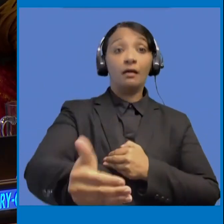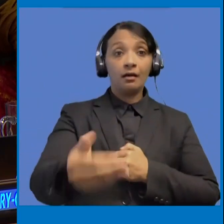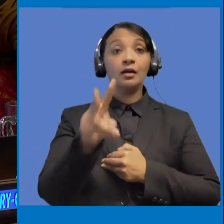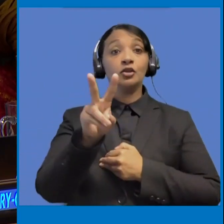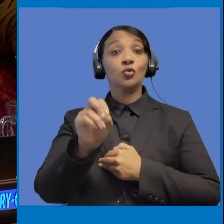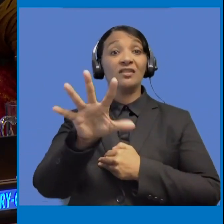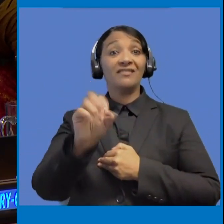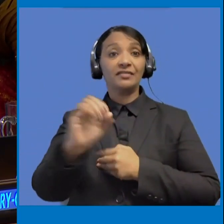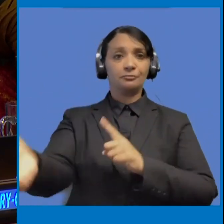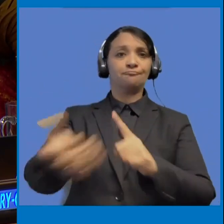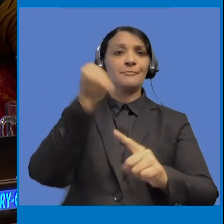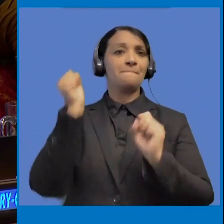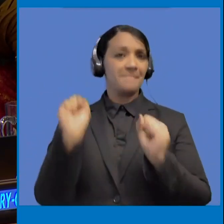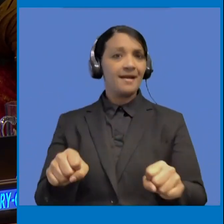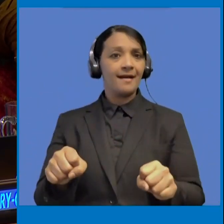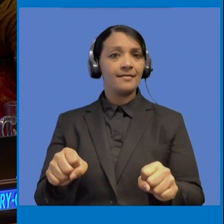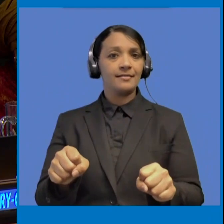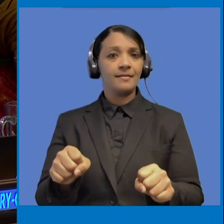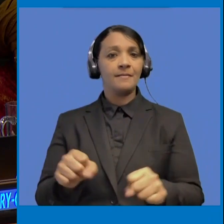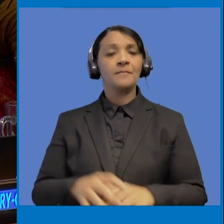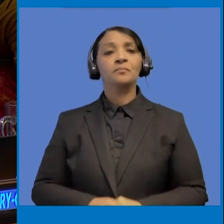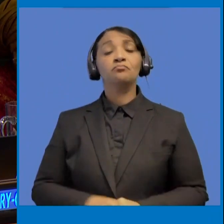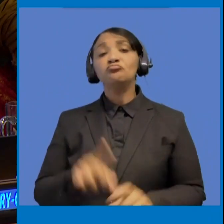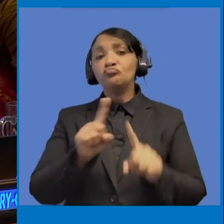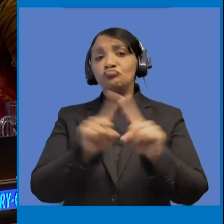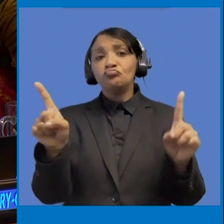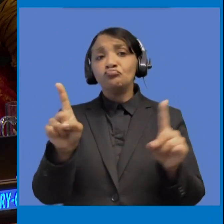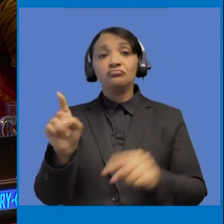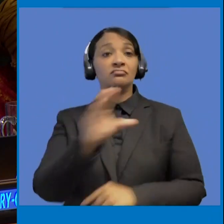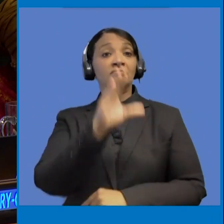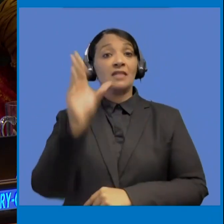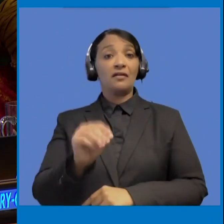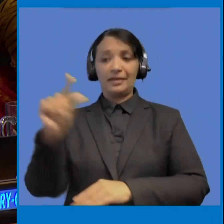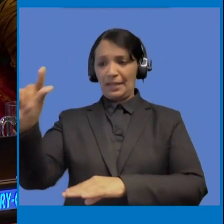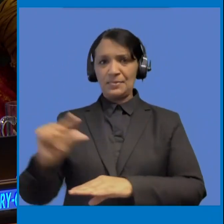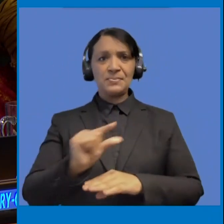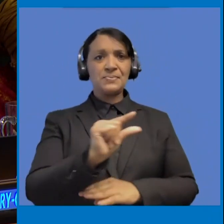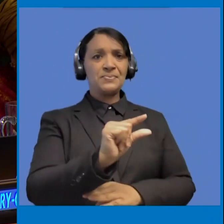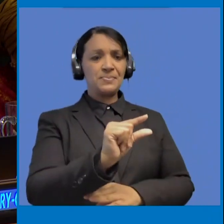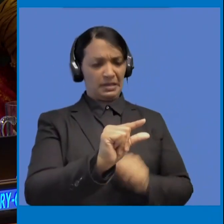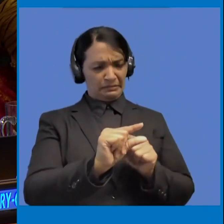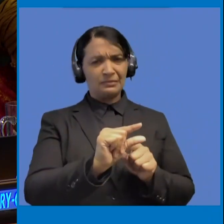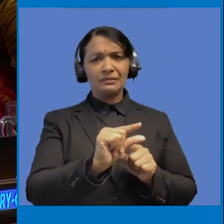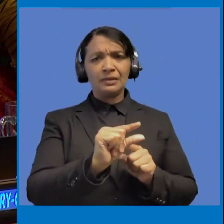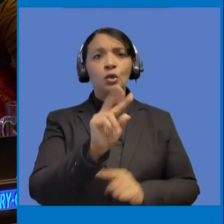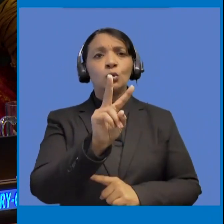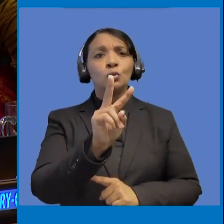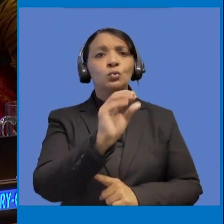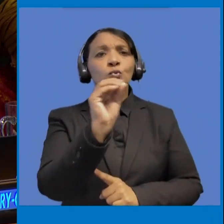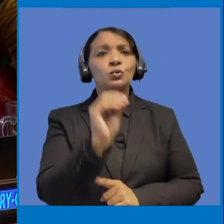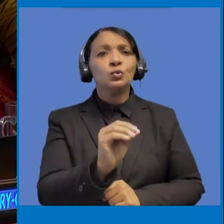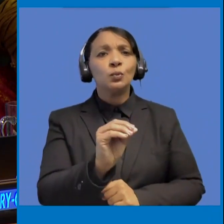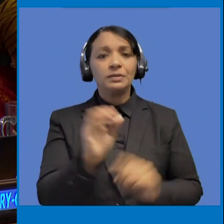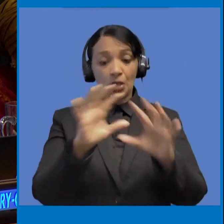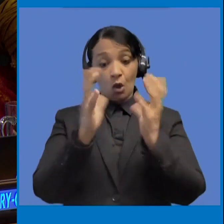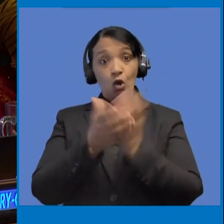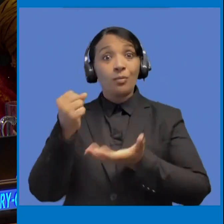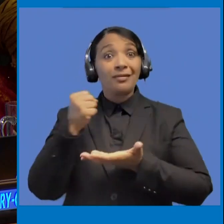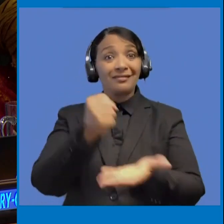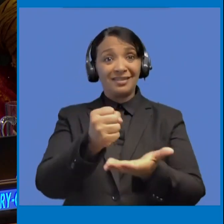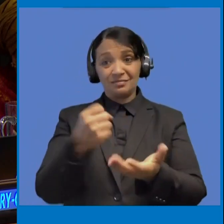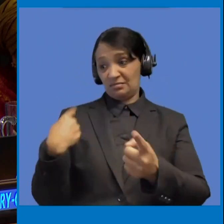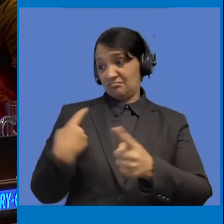Africa has received just 2% of global investment in renewables over the past decade.